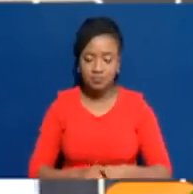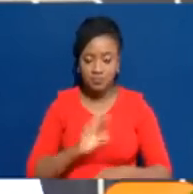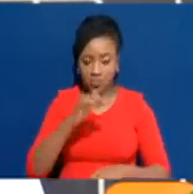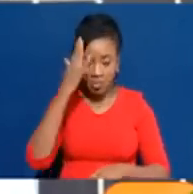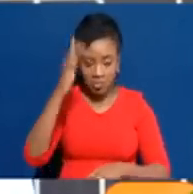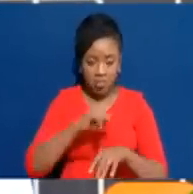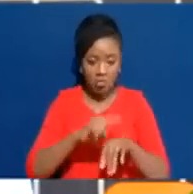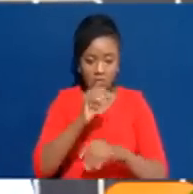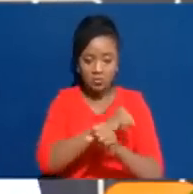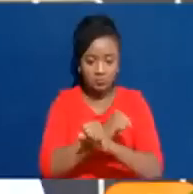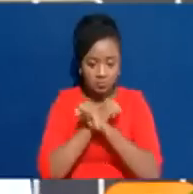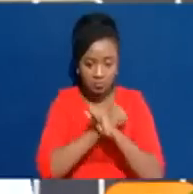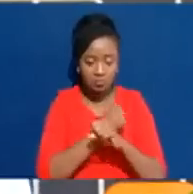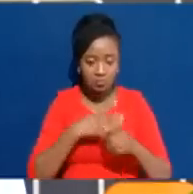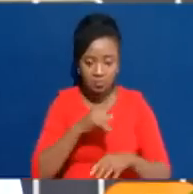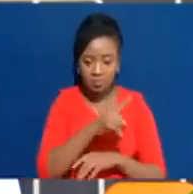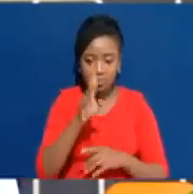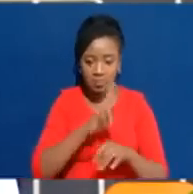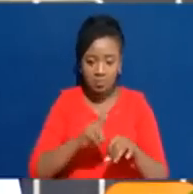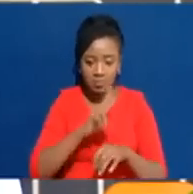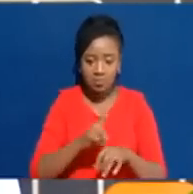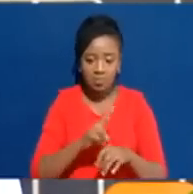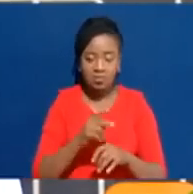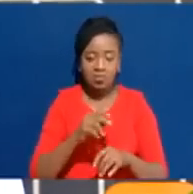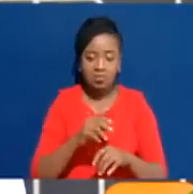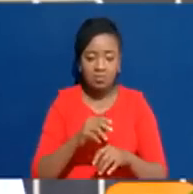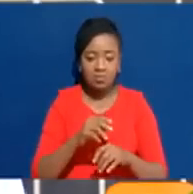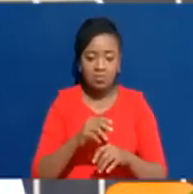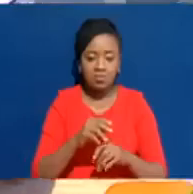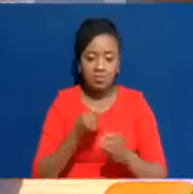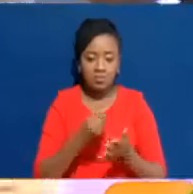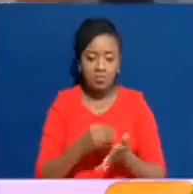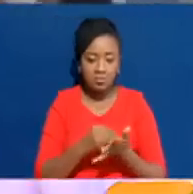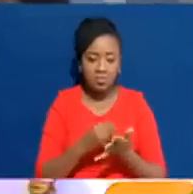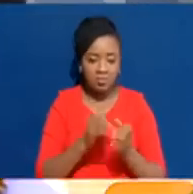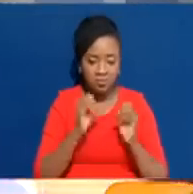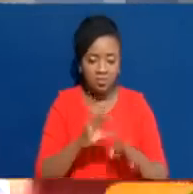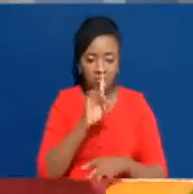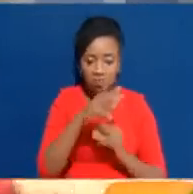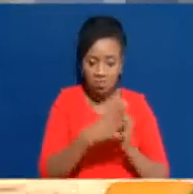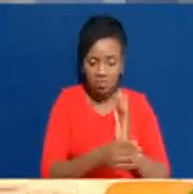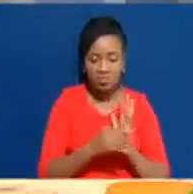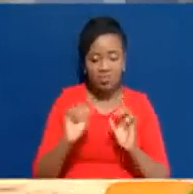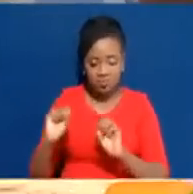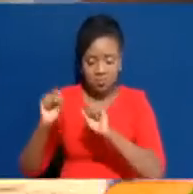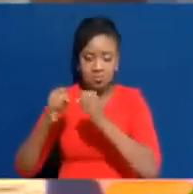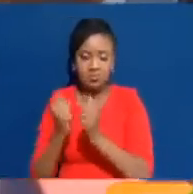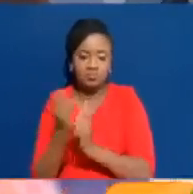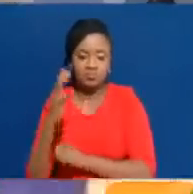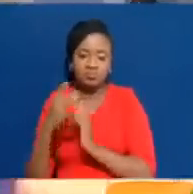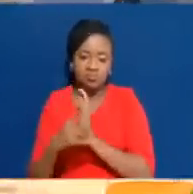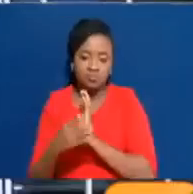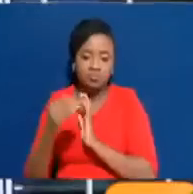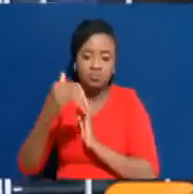preventive, when you spend $1, in return you save $14. In a five-year study that will be